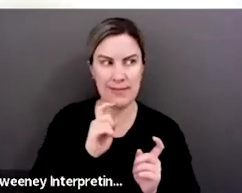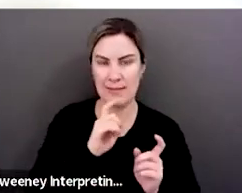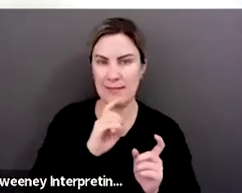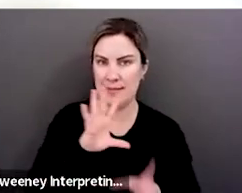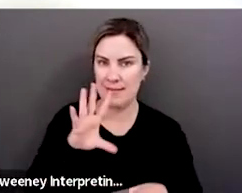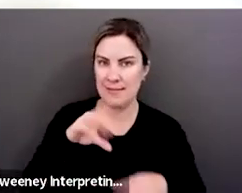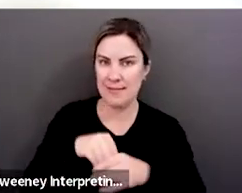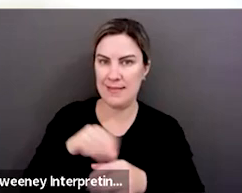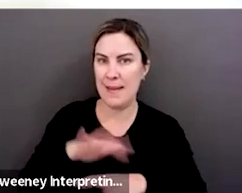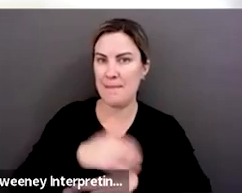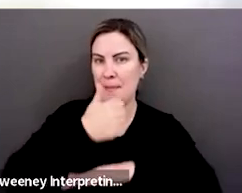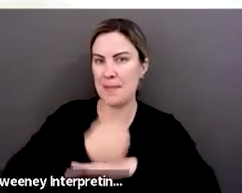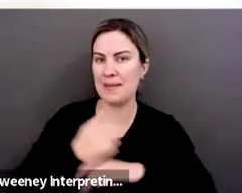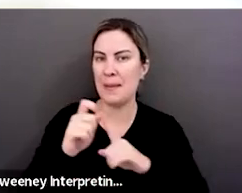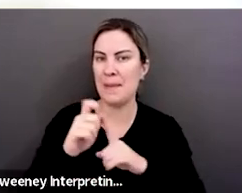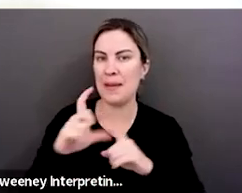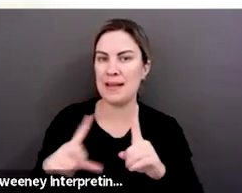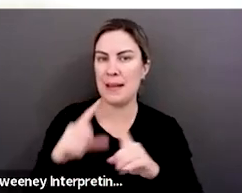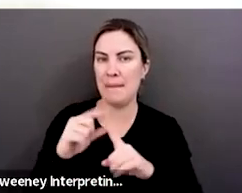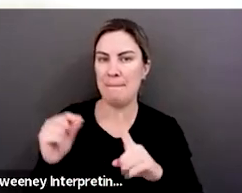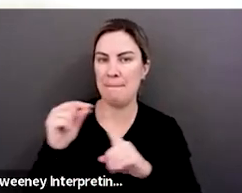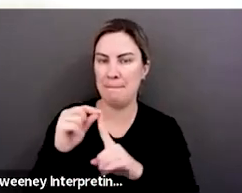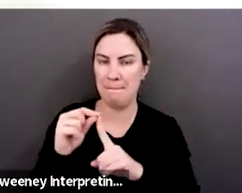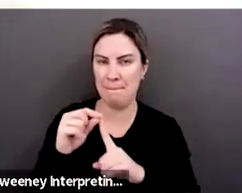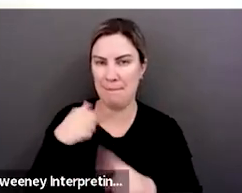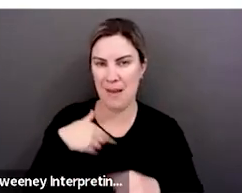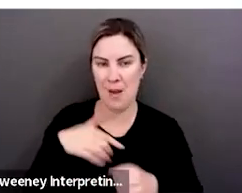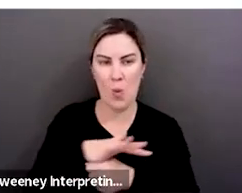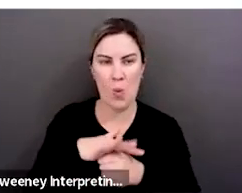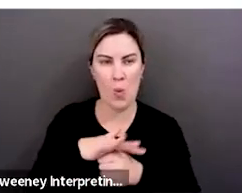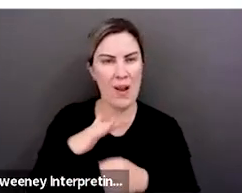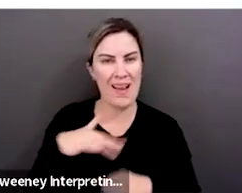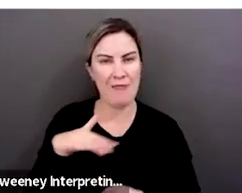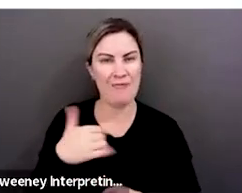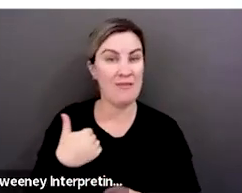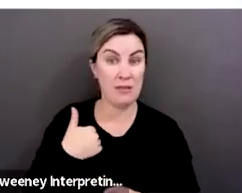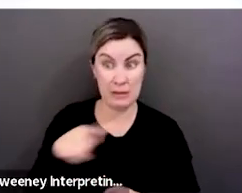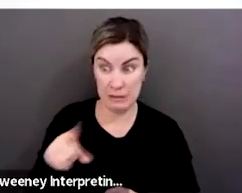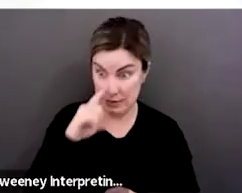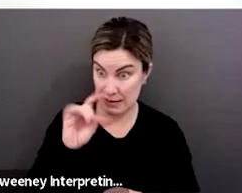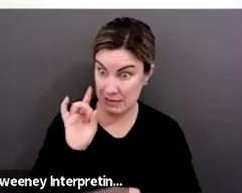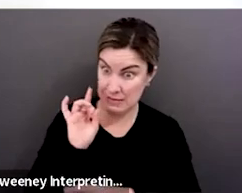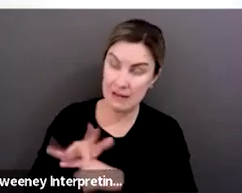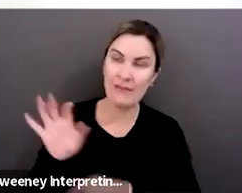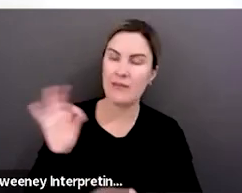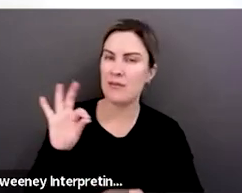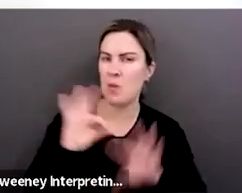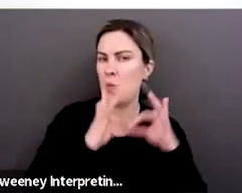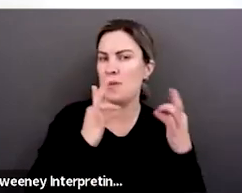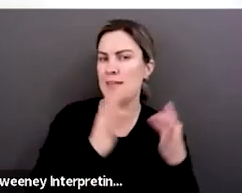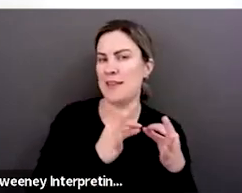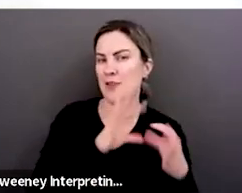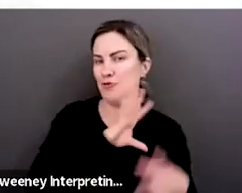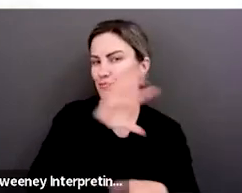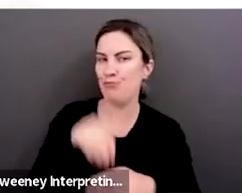our local area. Whereas as a peer-led group, she wouldn't have that capacity to do it on her own. So the organisations really need to come to the party